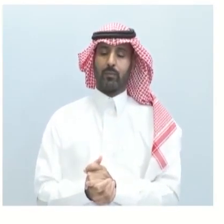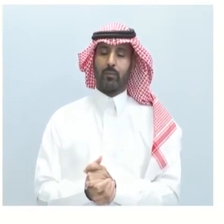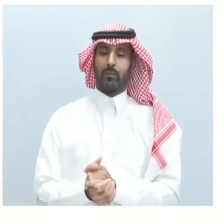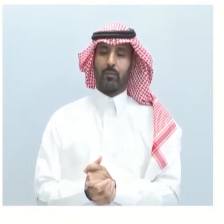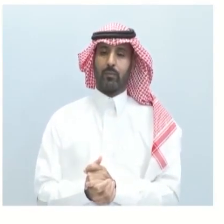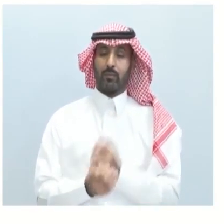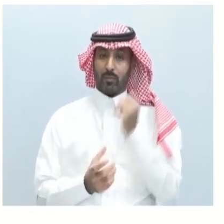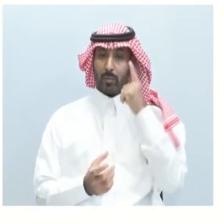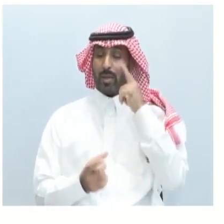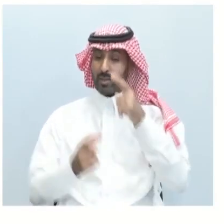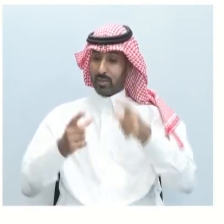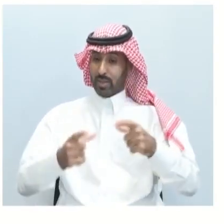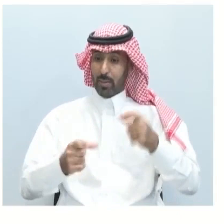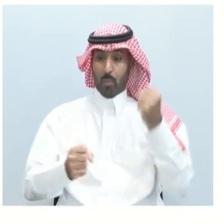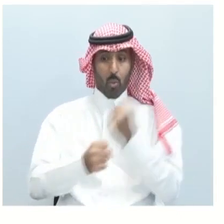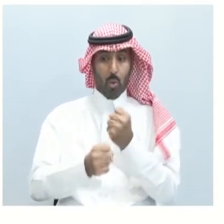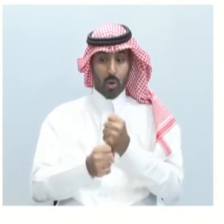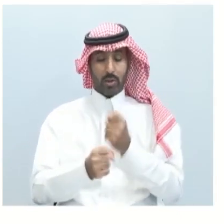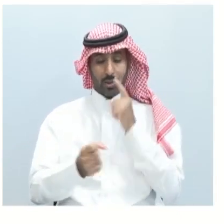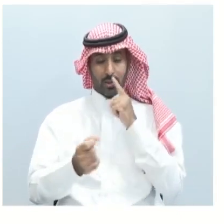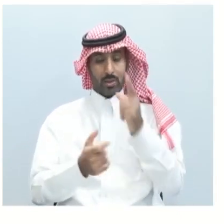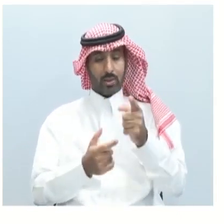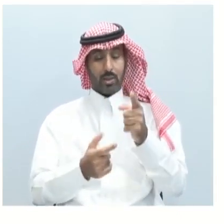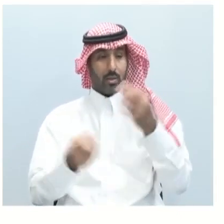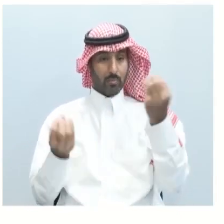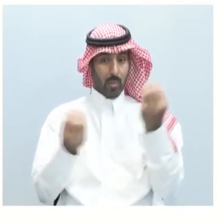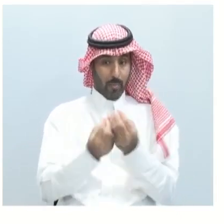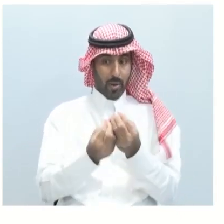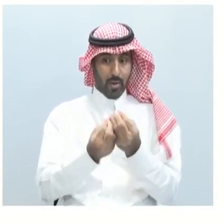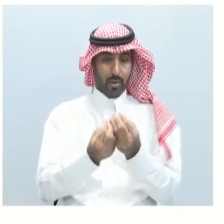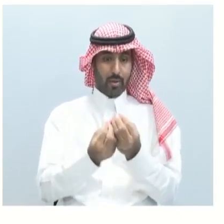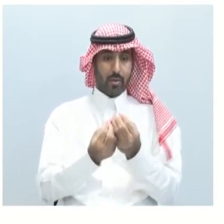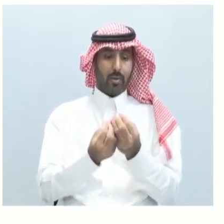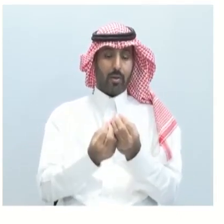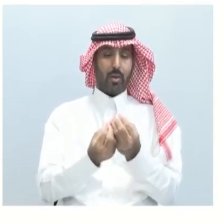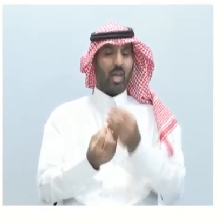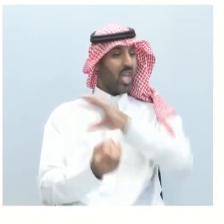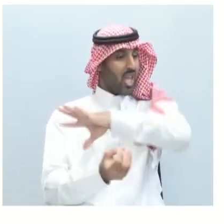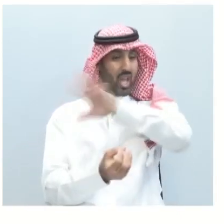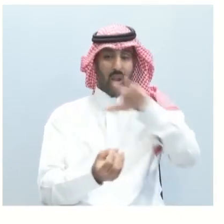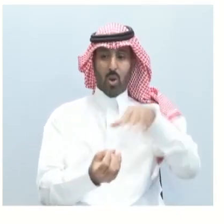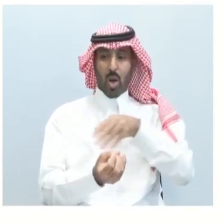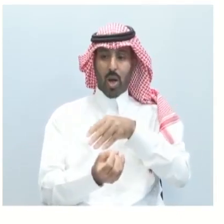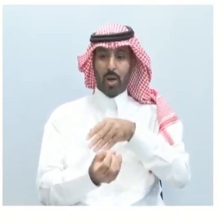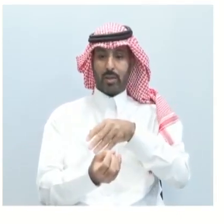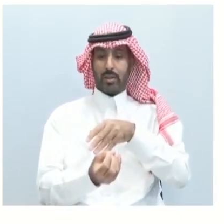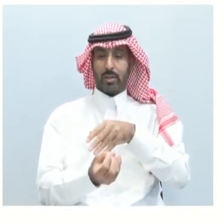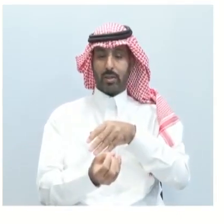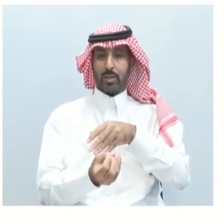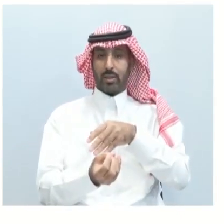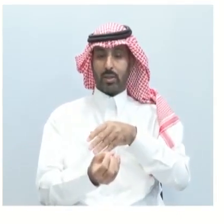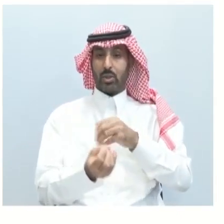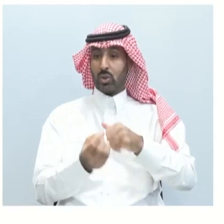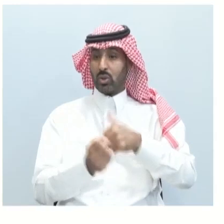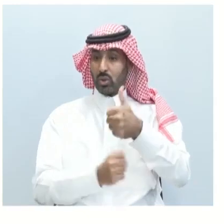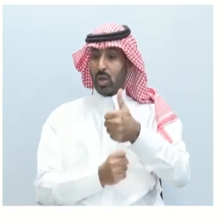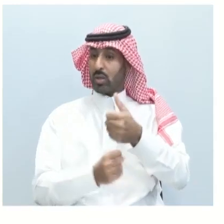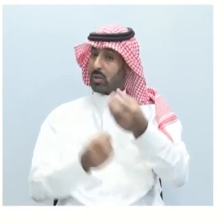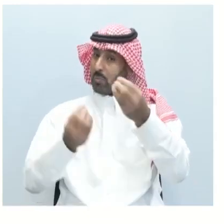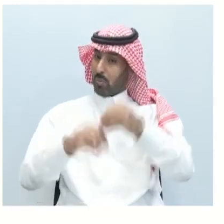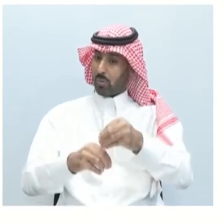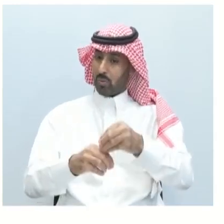So remember that teamwork, it stands for together, everyone achieves